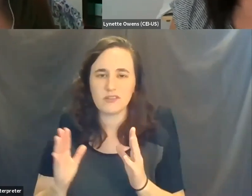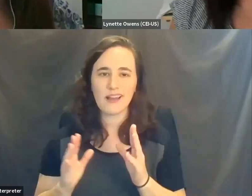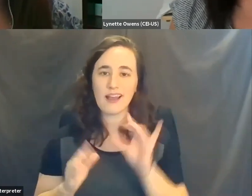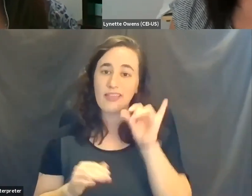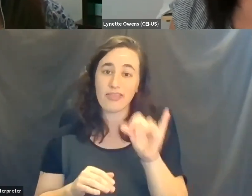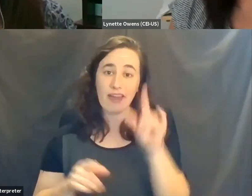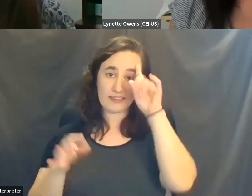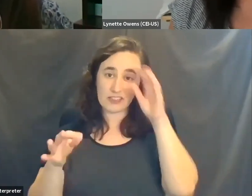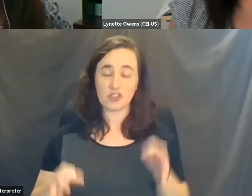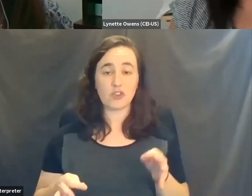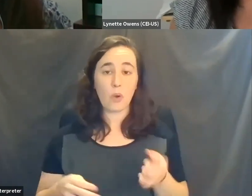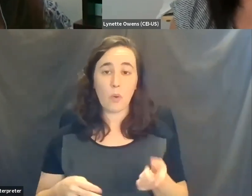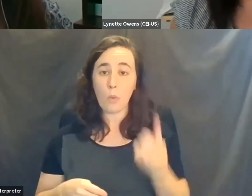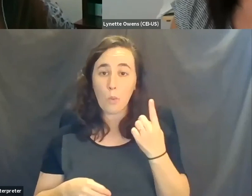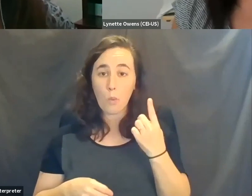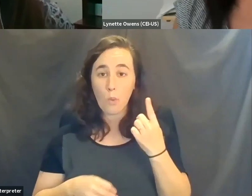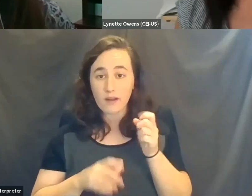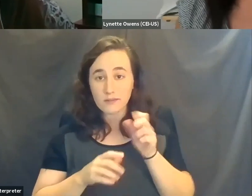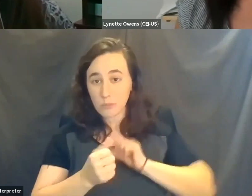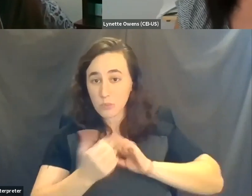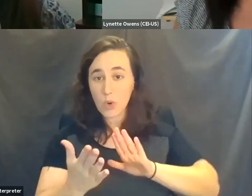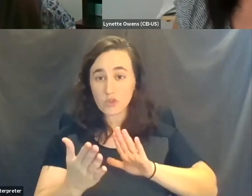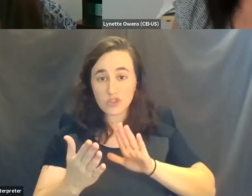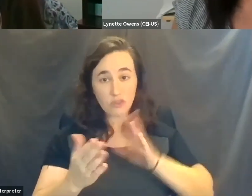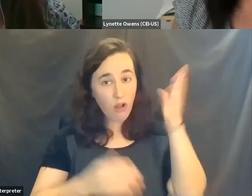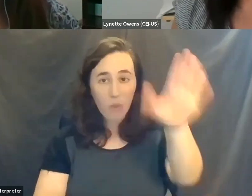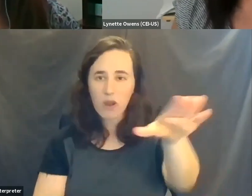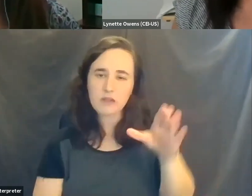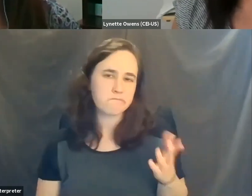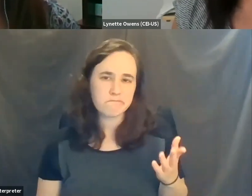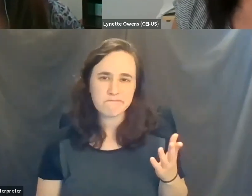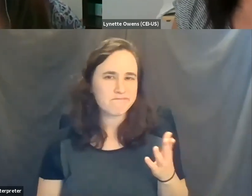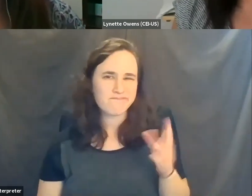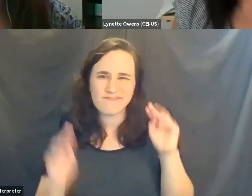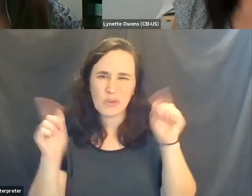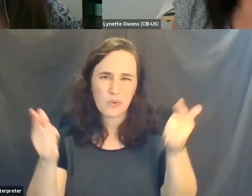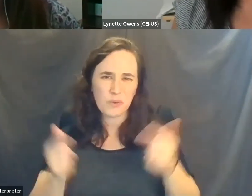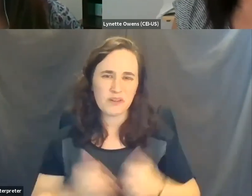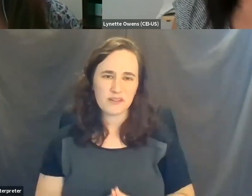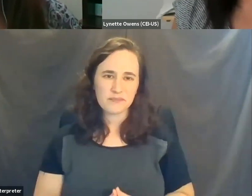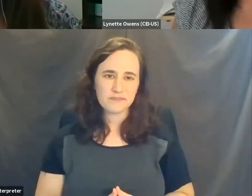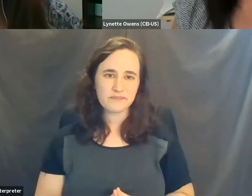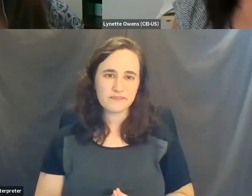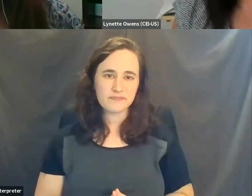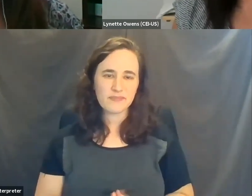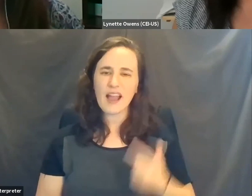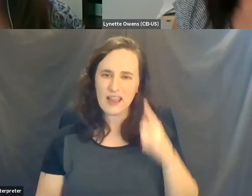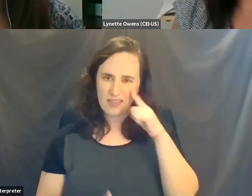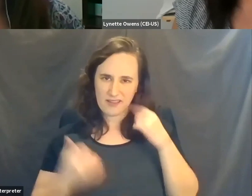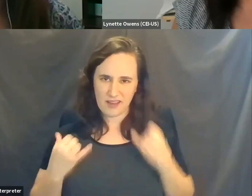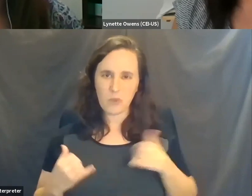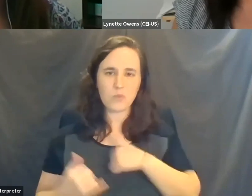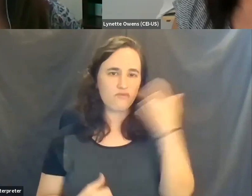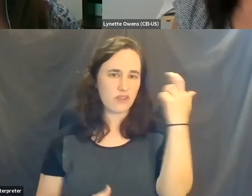mean, it never really worked in K-12 education. And I think we're discovering that it